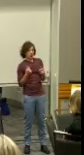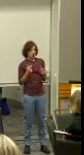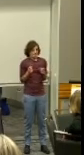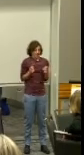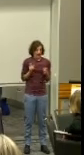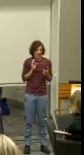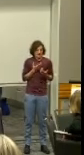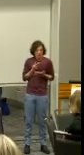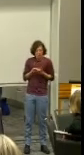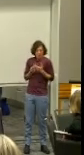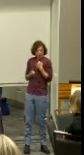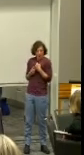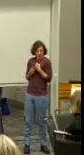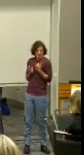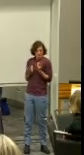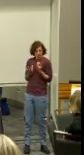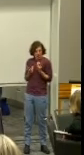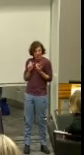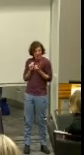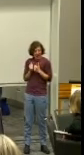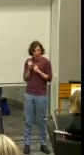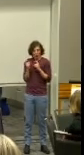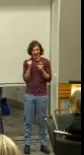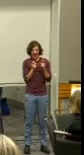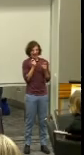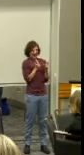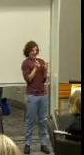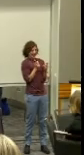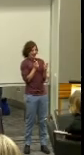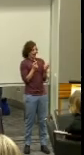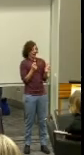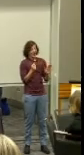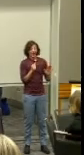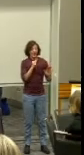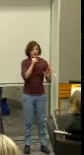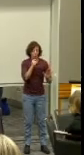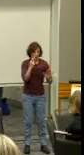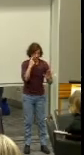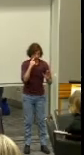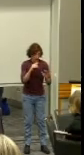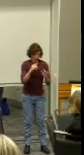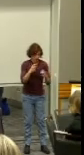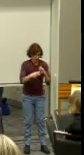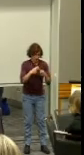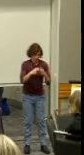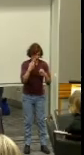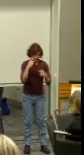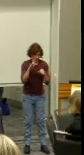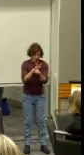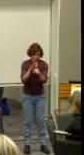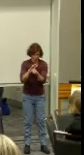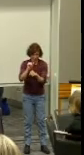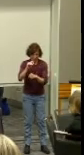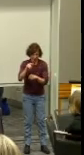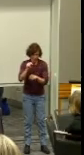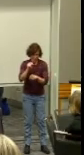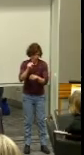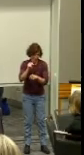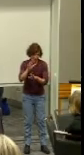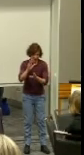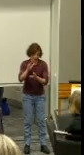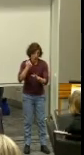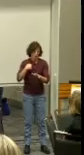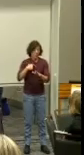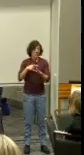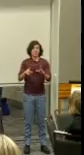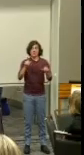fill. But I don't think we're going to have a problem filling. I don't think. I hope, from conversations that we've had with large numbers